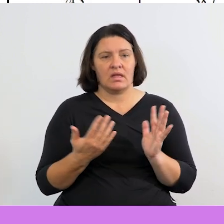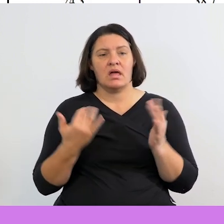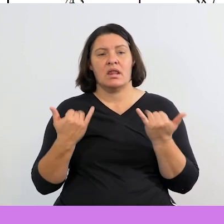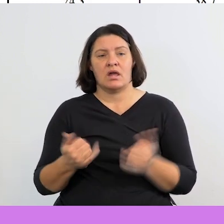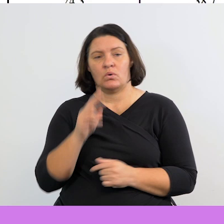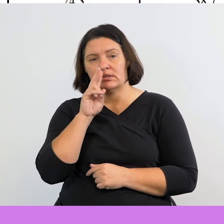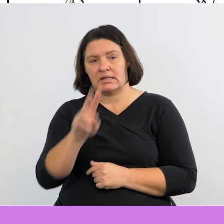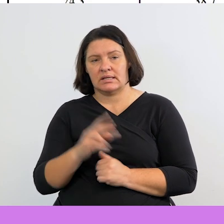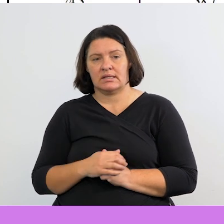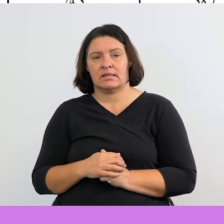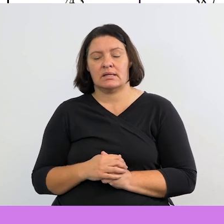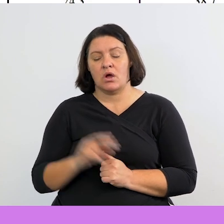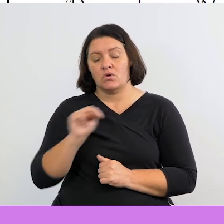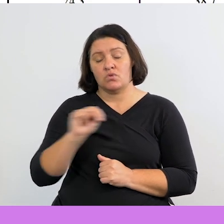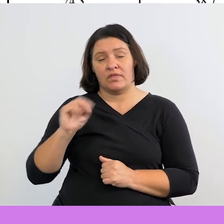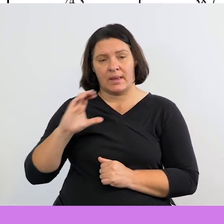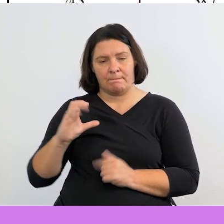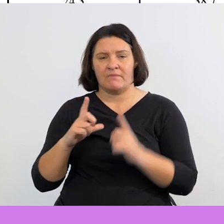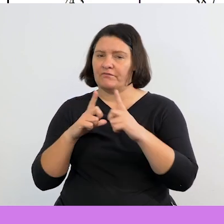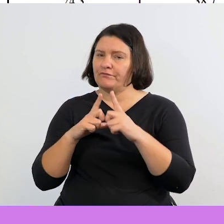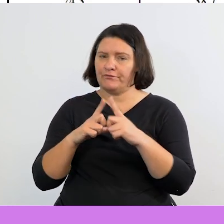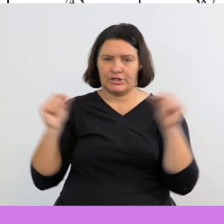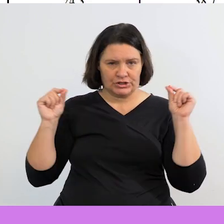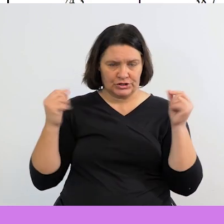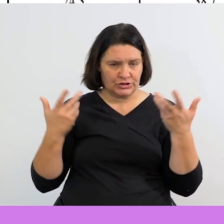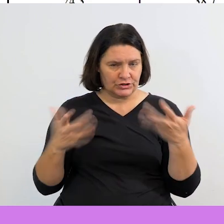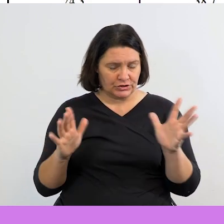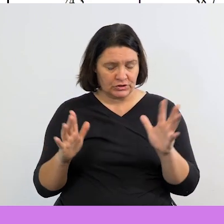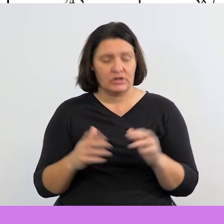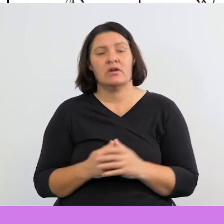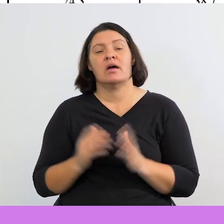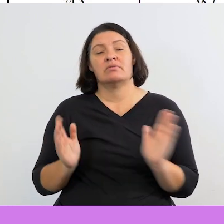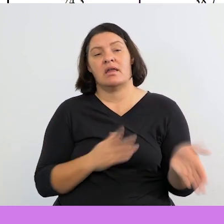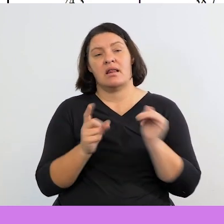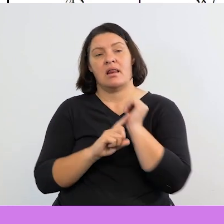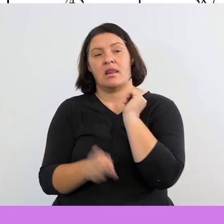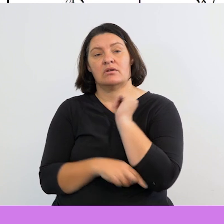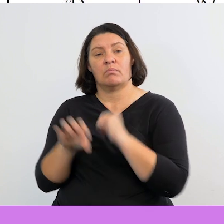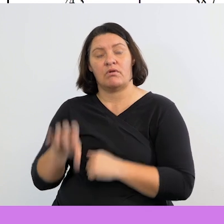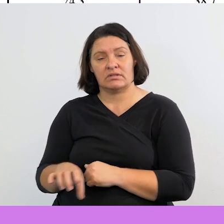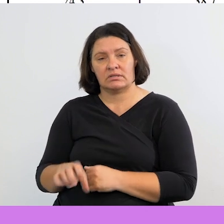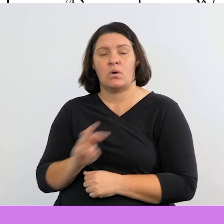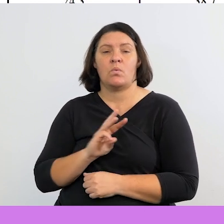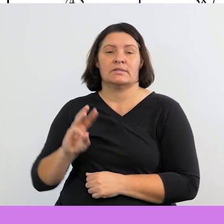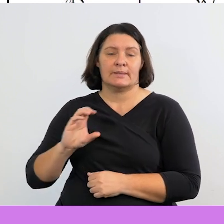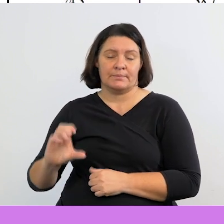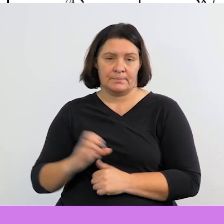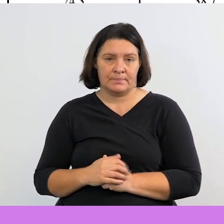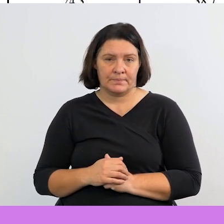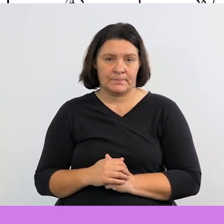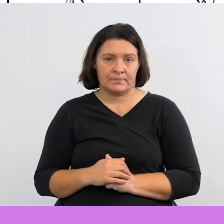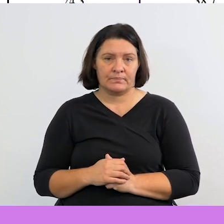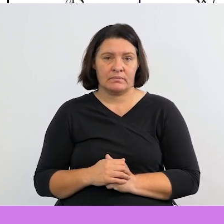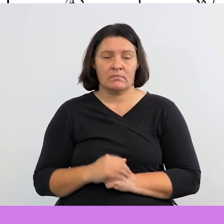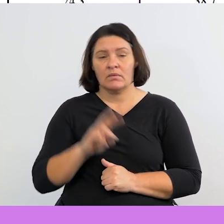we completed. We'll see now that Northern Cape is completed already for us. So our last province here is the